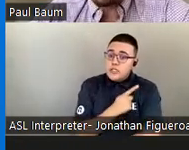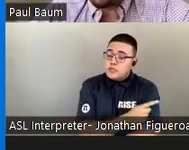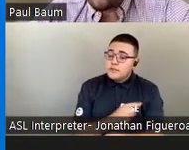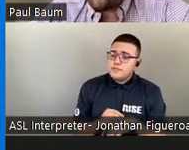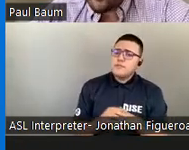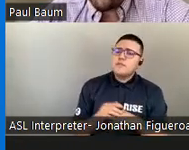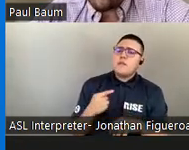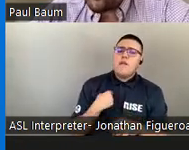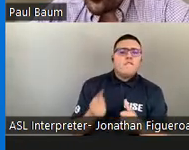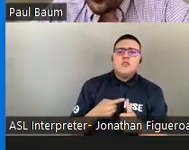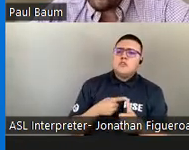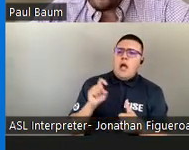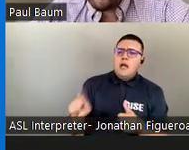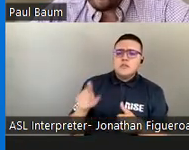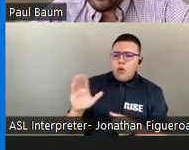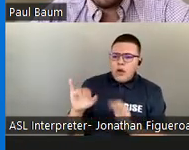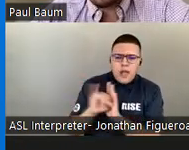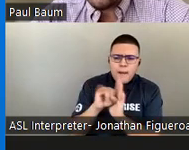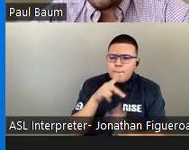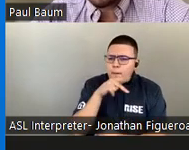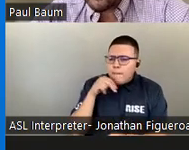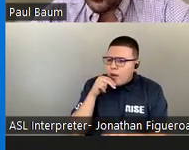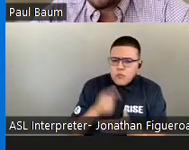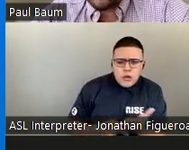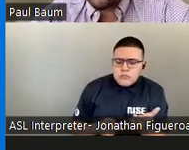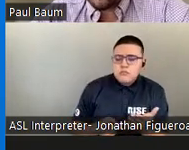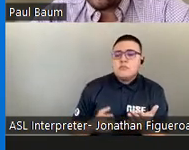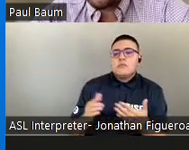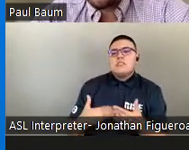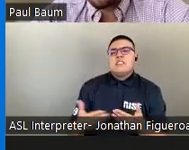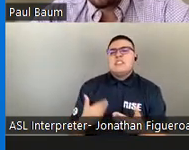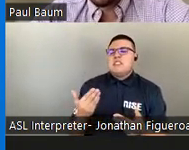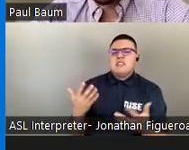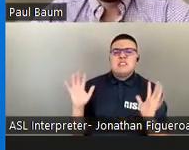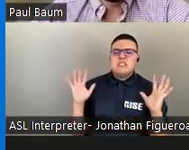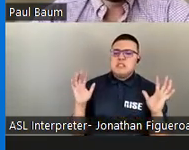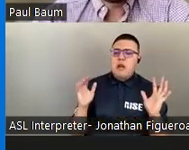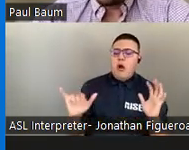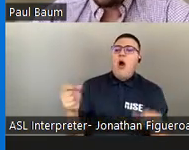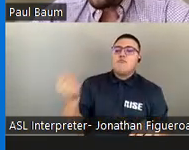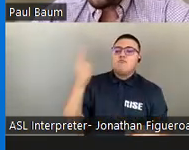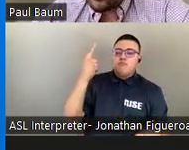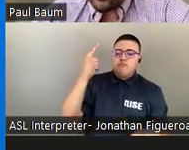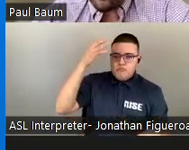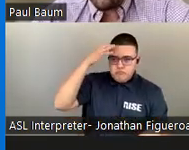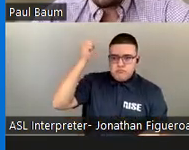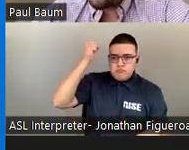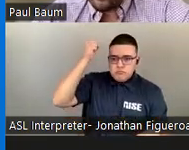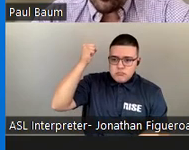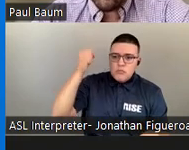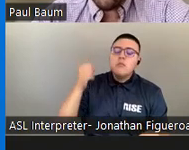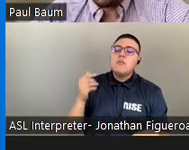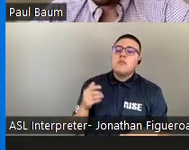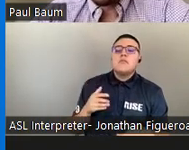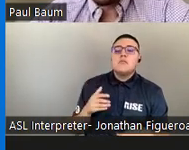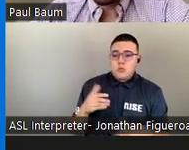how do you identify? What are your pronouns? It's as easy as that sometimes. They will usually tell you. Some of the